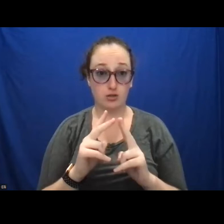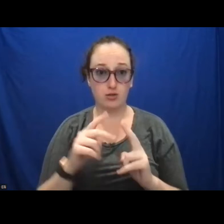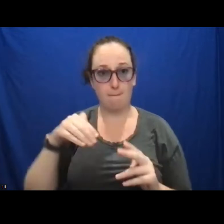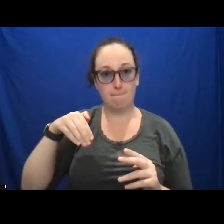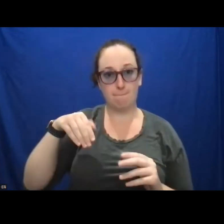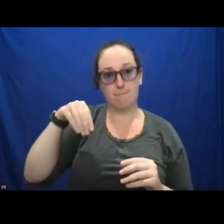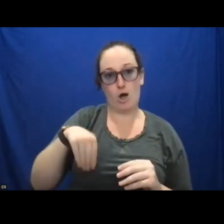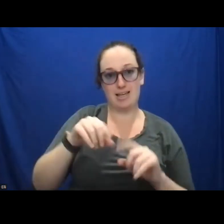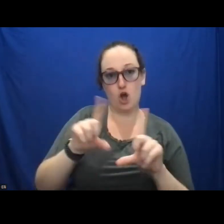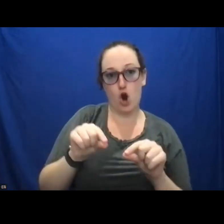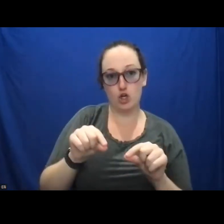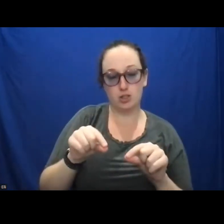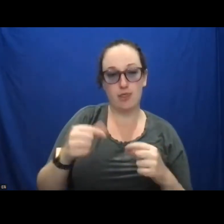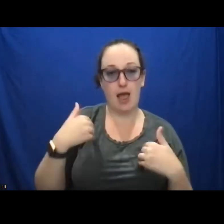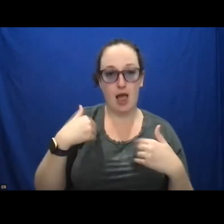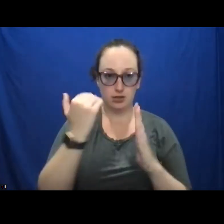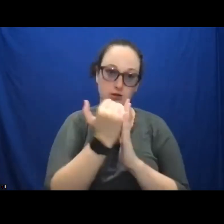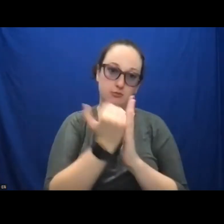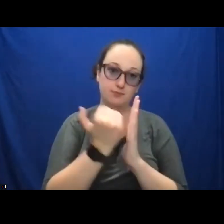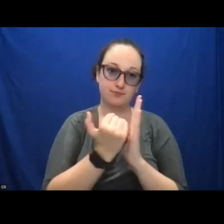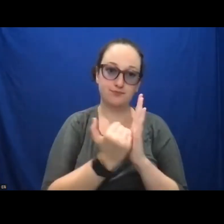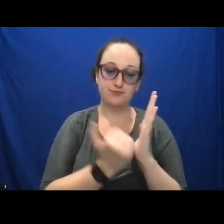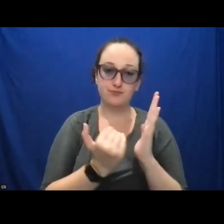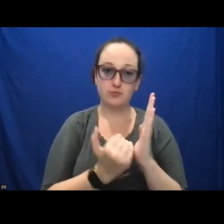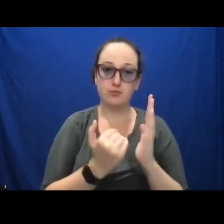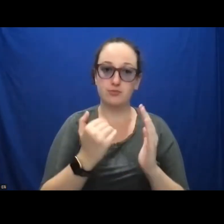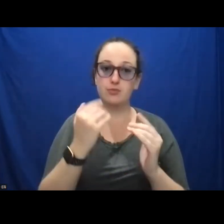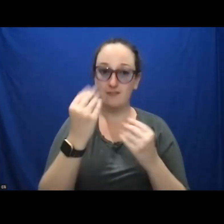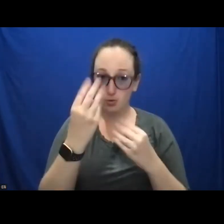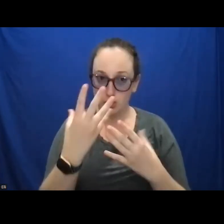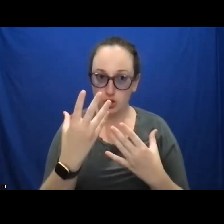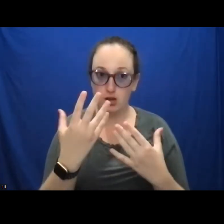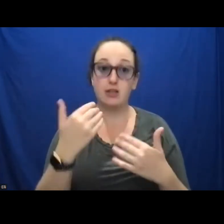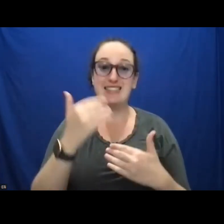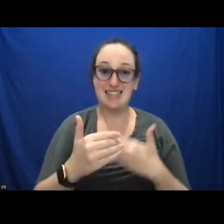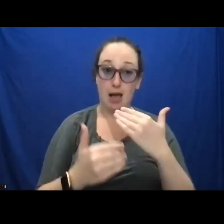card that kind of tells you, what to do,